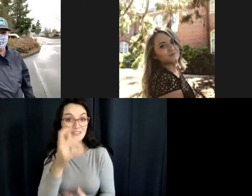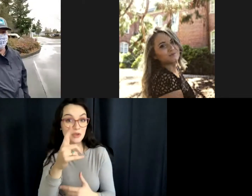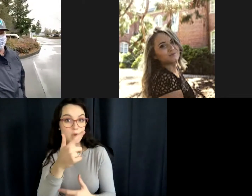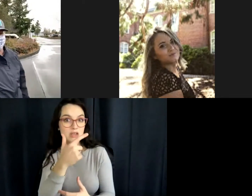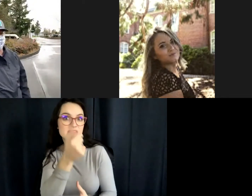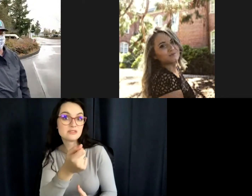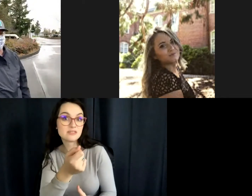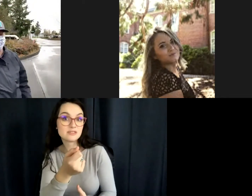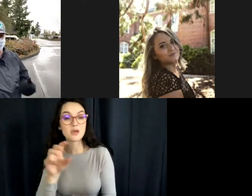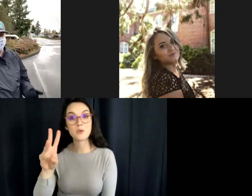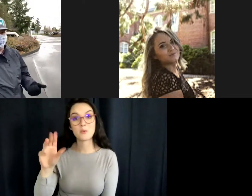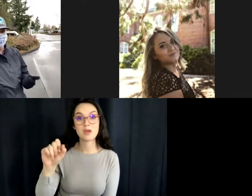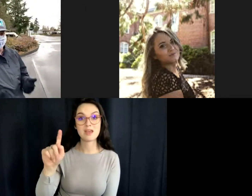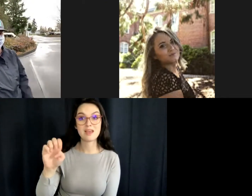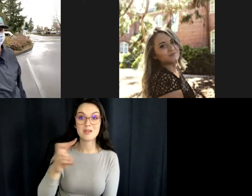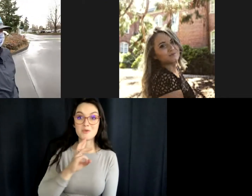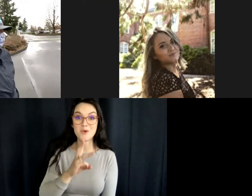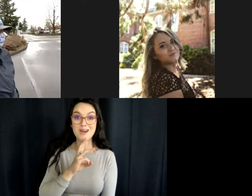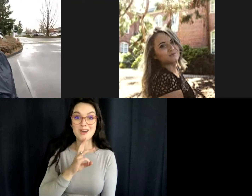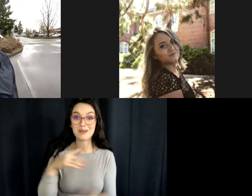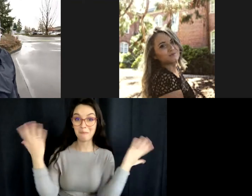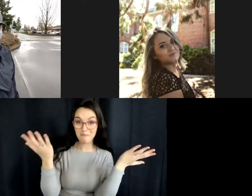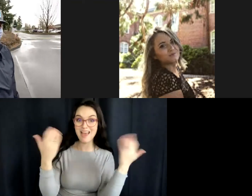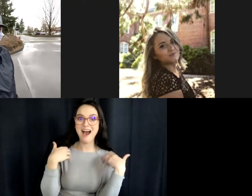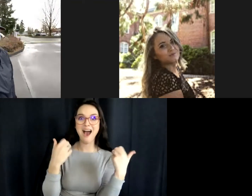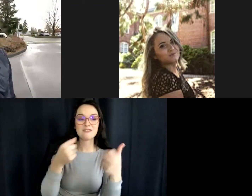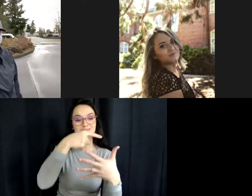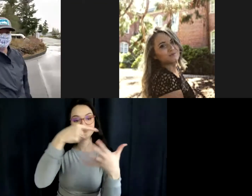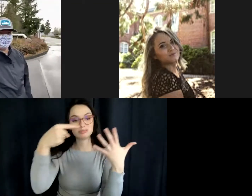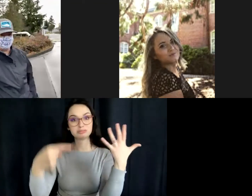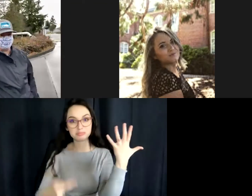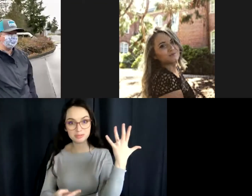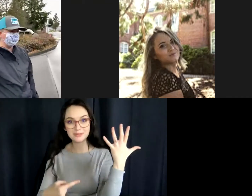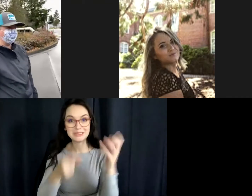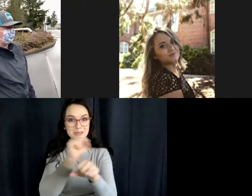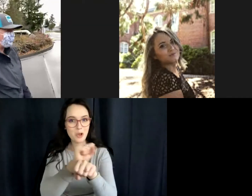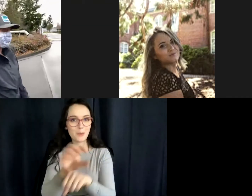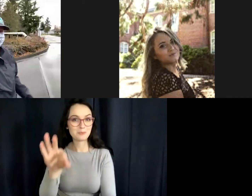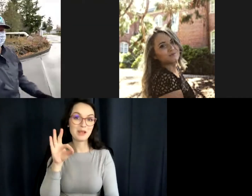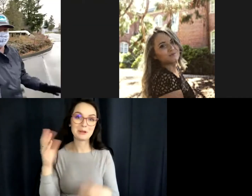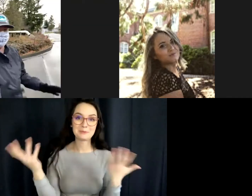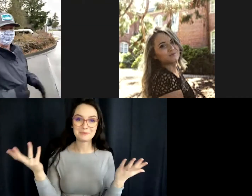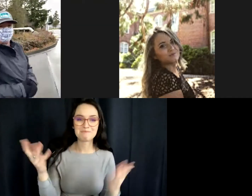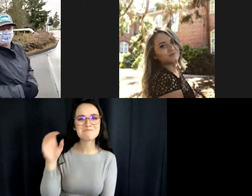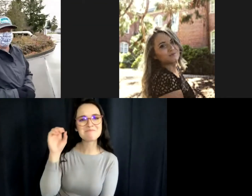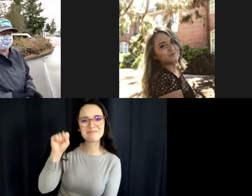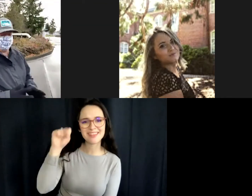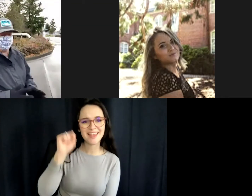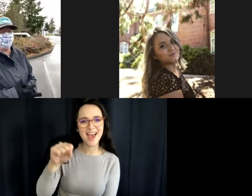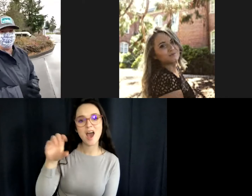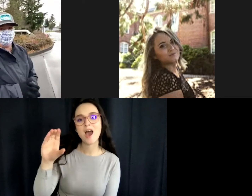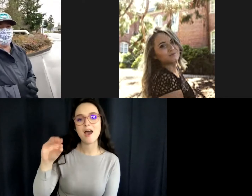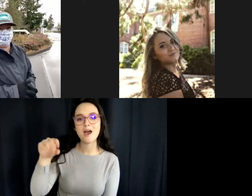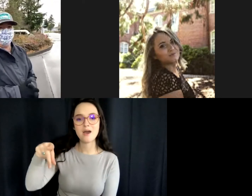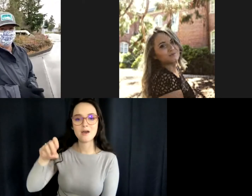in marketing. And April has a degree in journalism. So we do PR, public